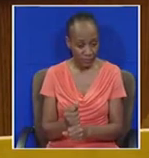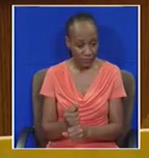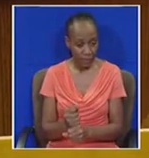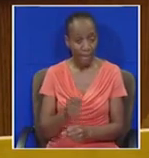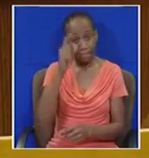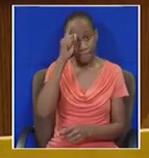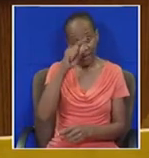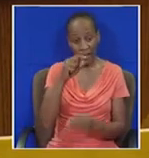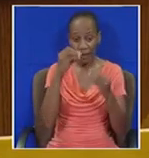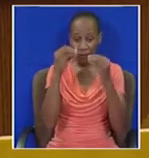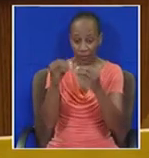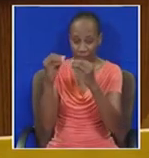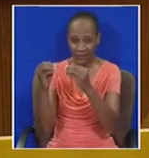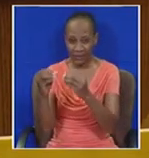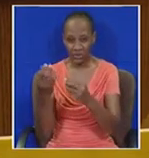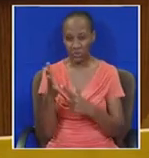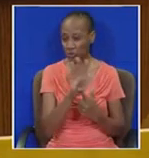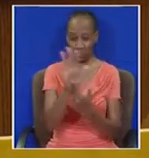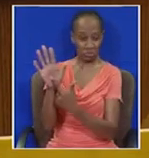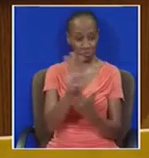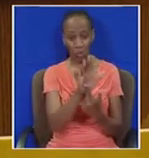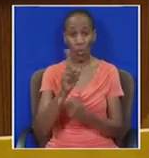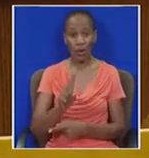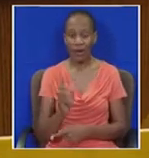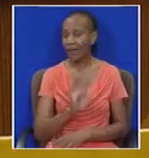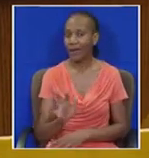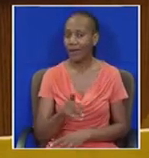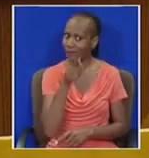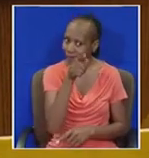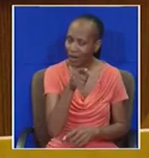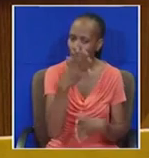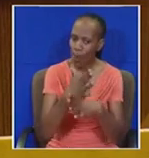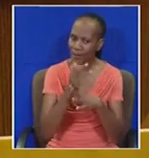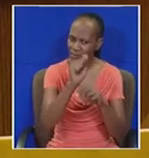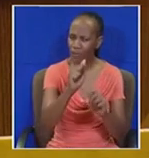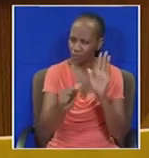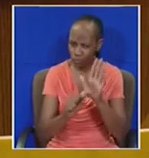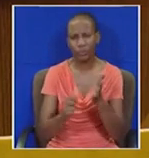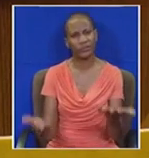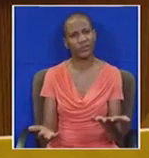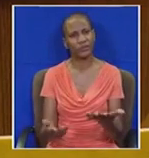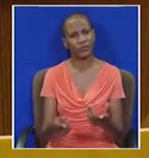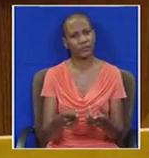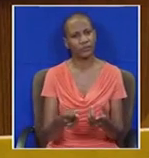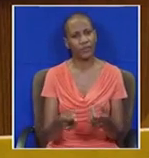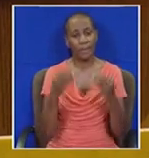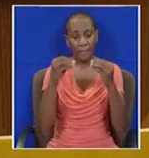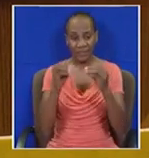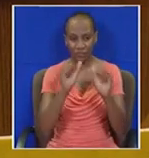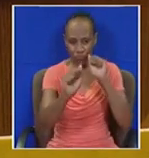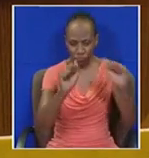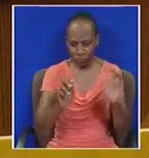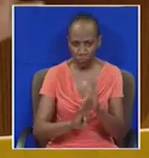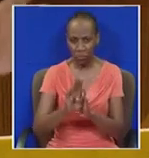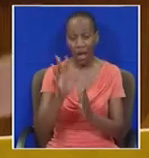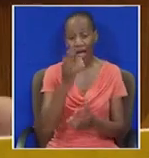not simply confetti, but play a meaningful role in the manufacturing sector.